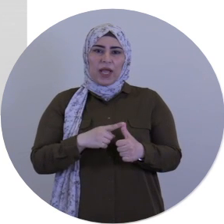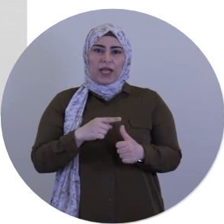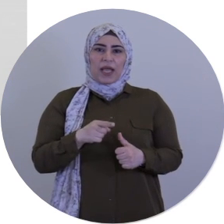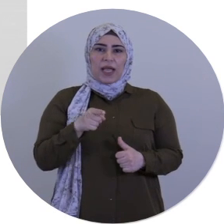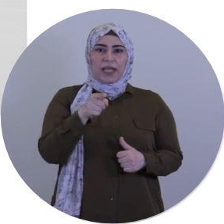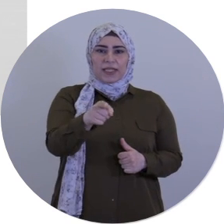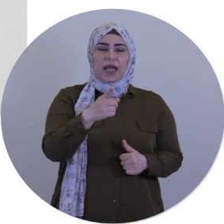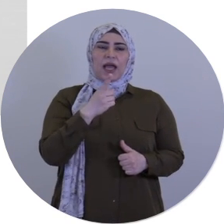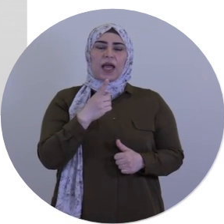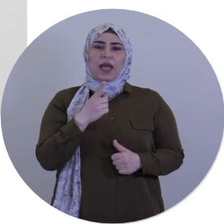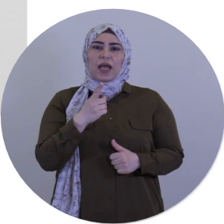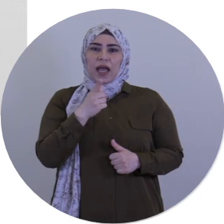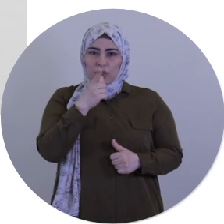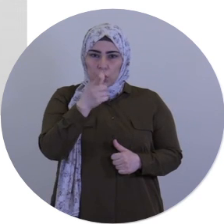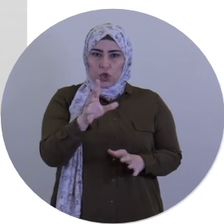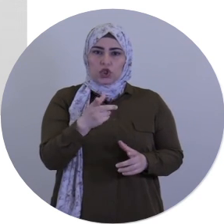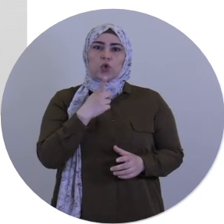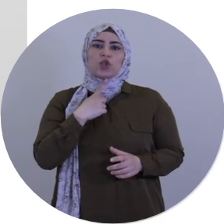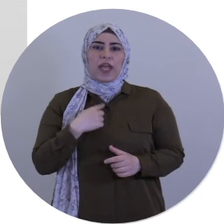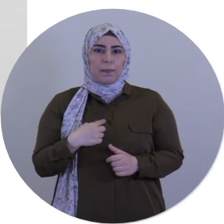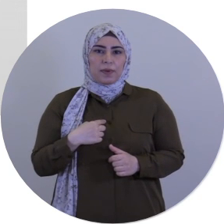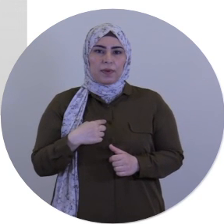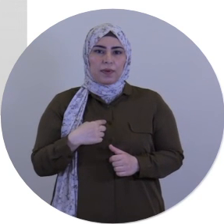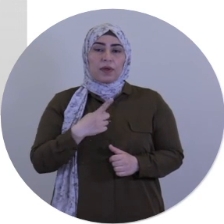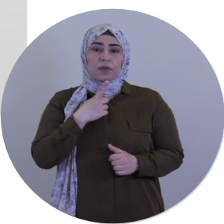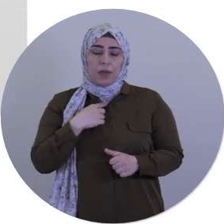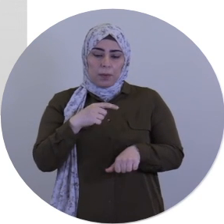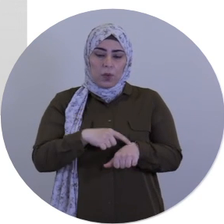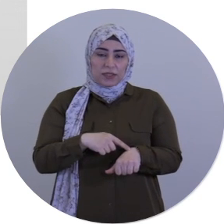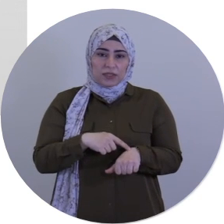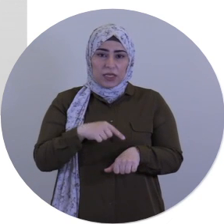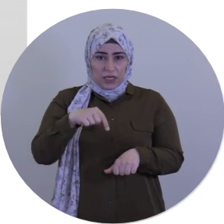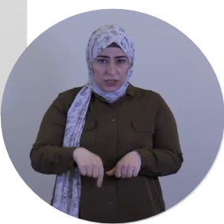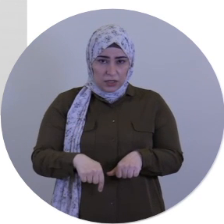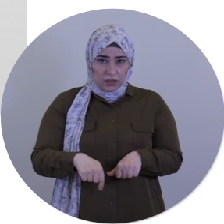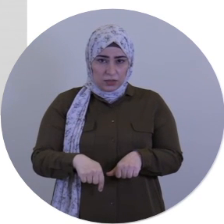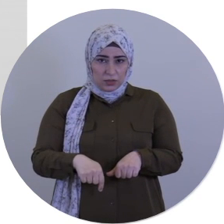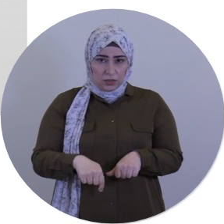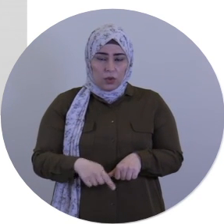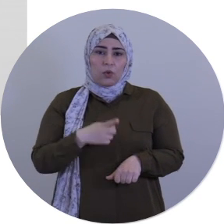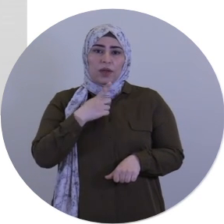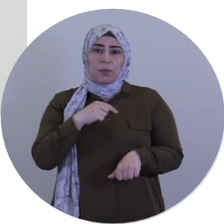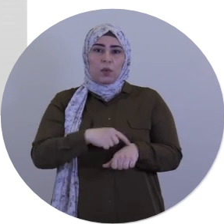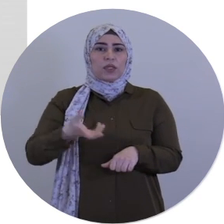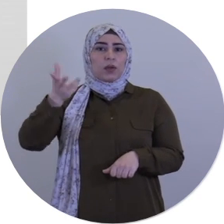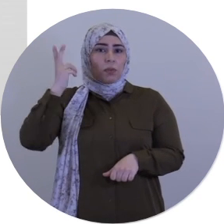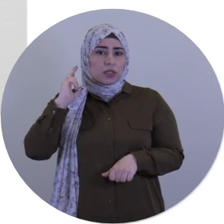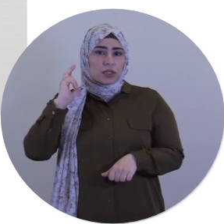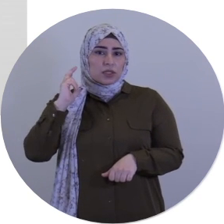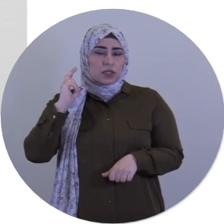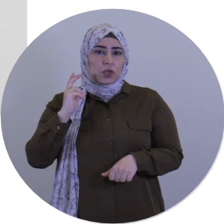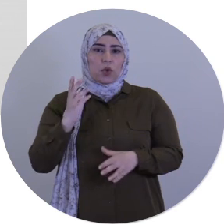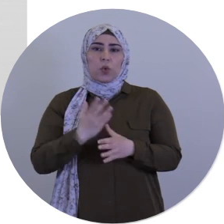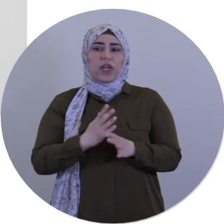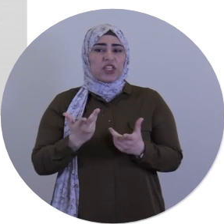time. Or I prefer the past times. You can agree. I agree with you. I'm sorry, I disagree with you. I have another